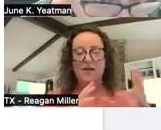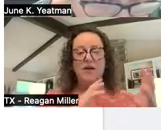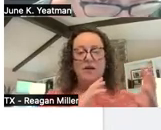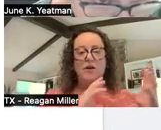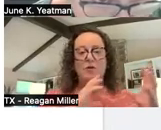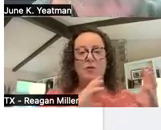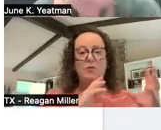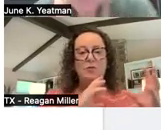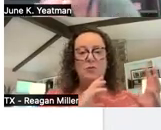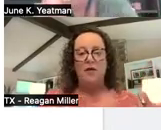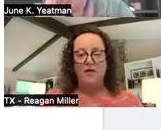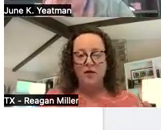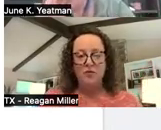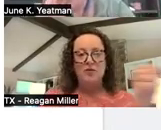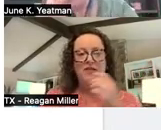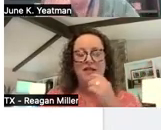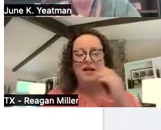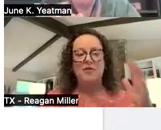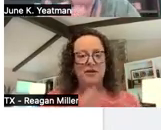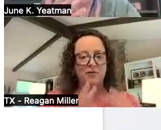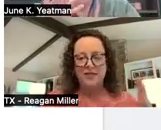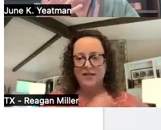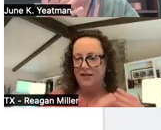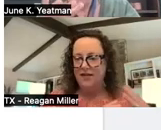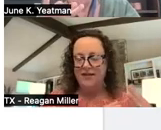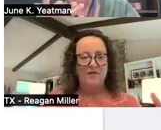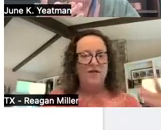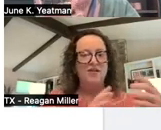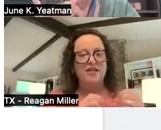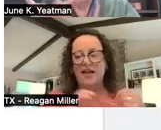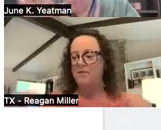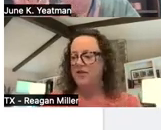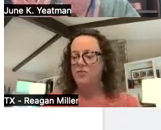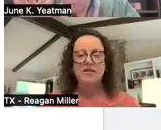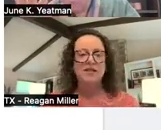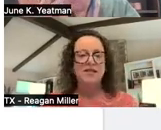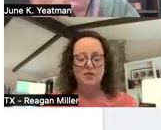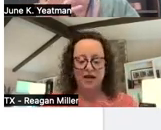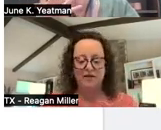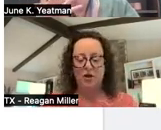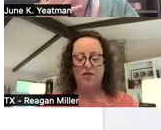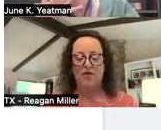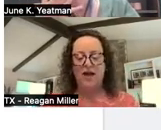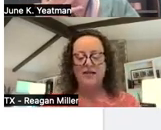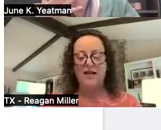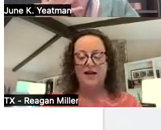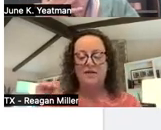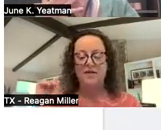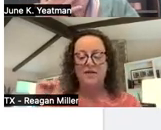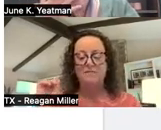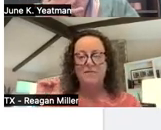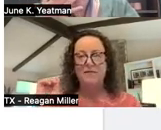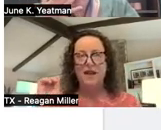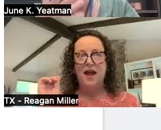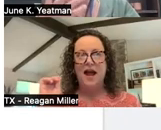buckets. Our first one you see there, we didn't get a lot of time to flesh this out, but this was kind of a lines